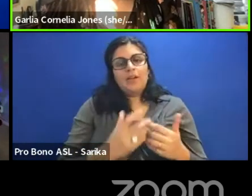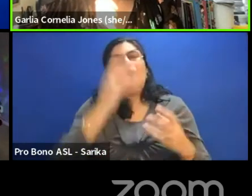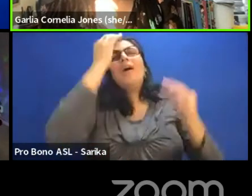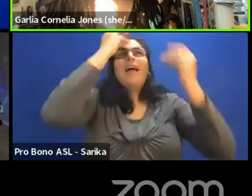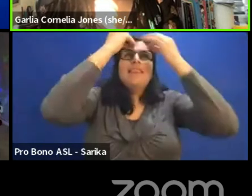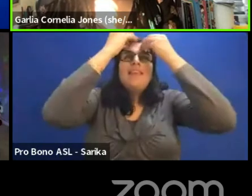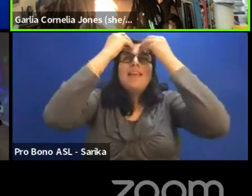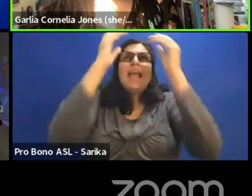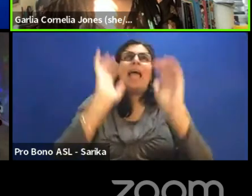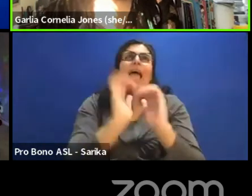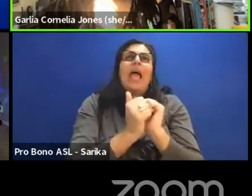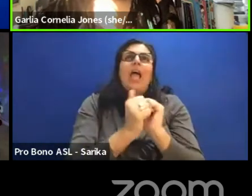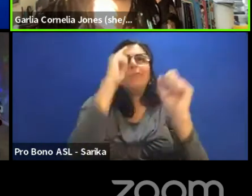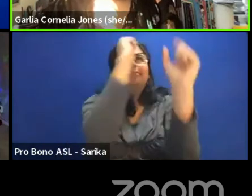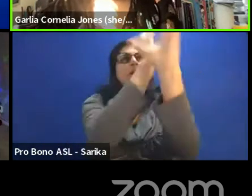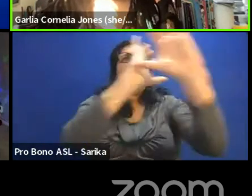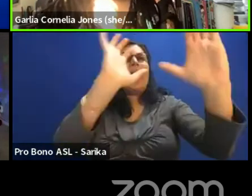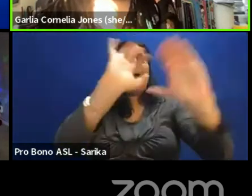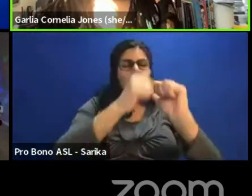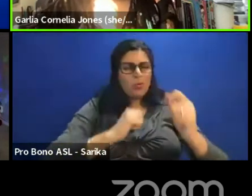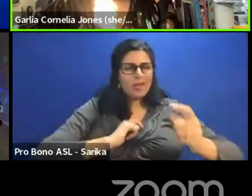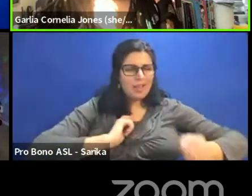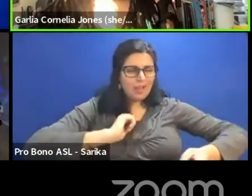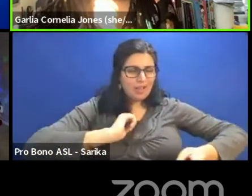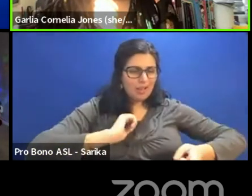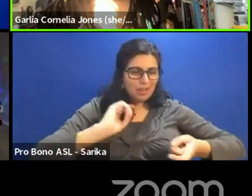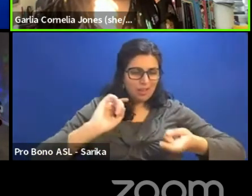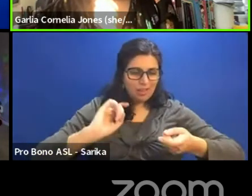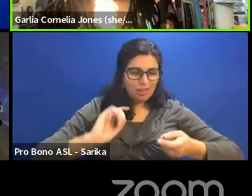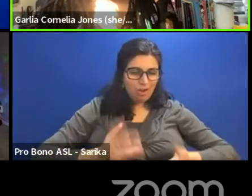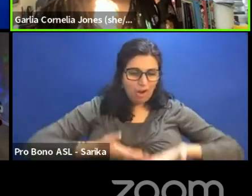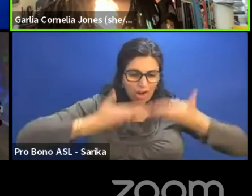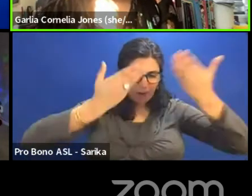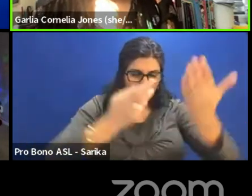give parents their resources in the arts to